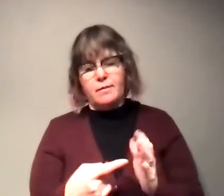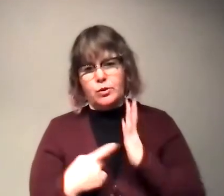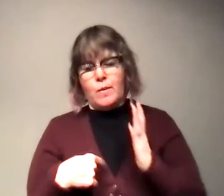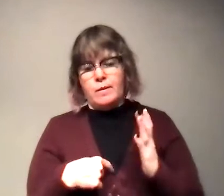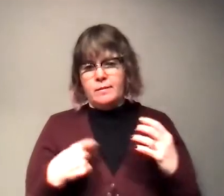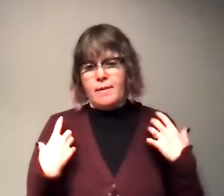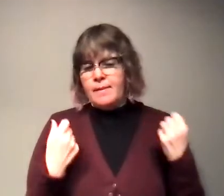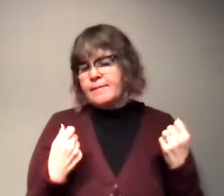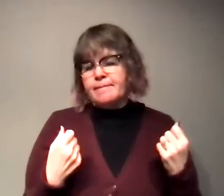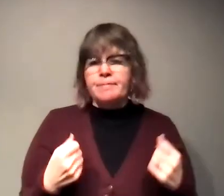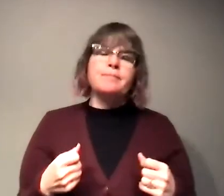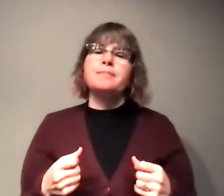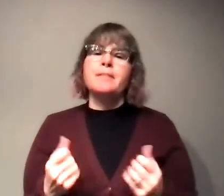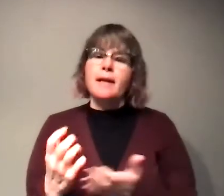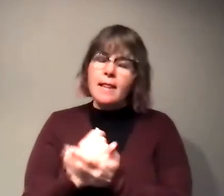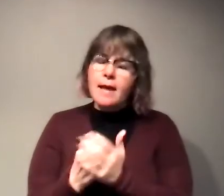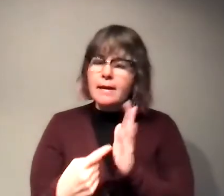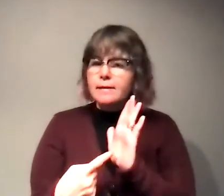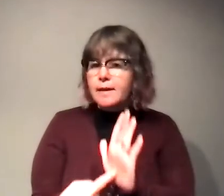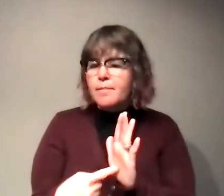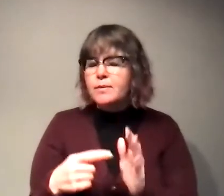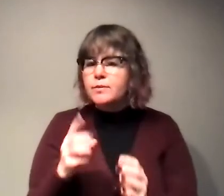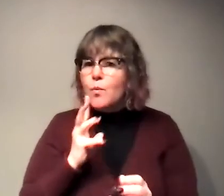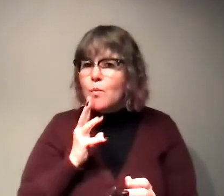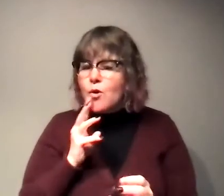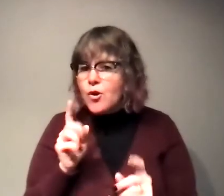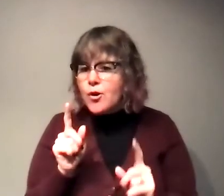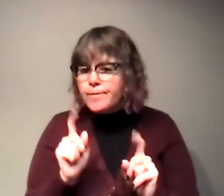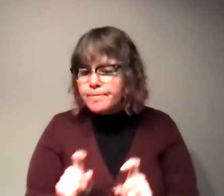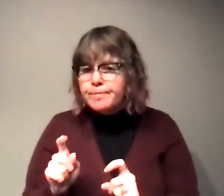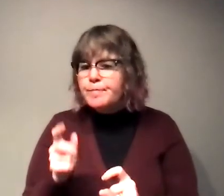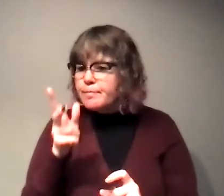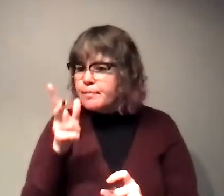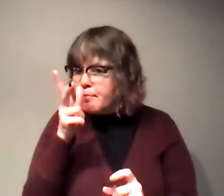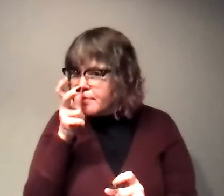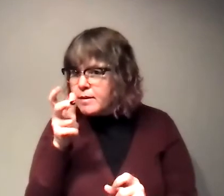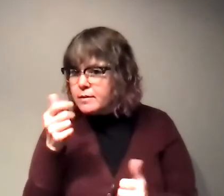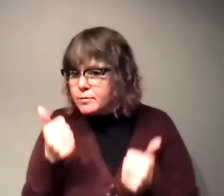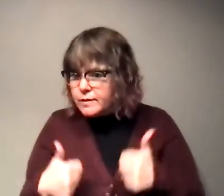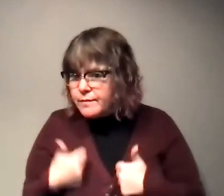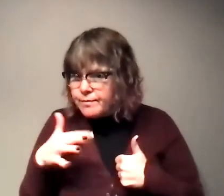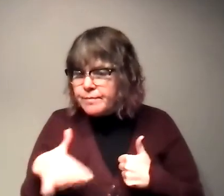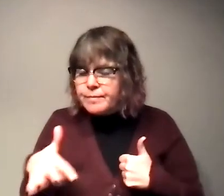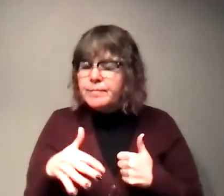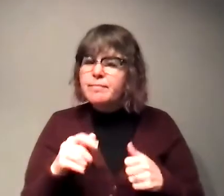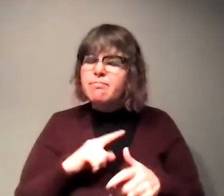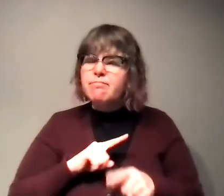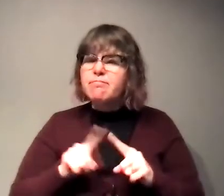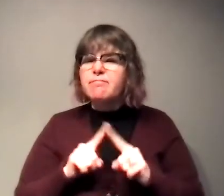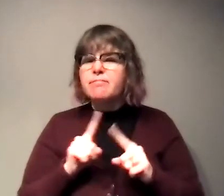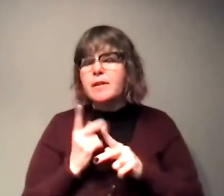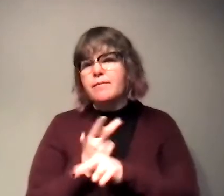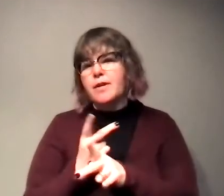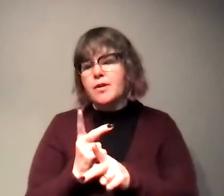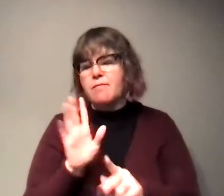health. And then we can collect samples of the water, of the bugs living in the water, all sorts of things like that to figure out how